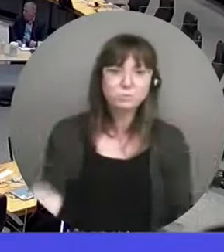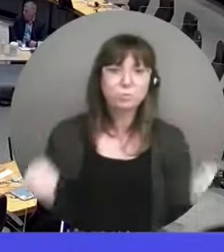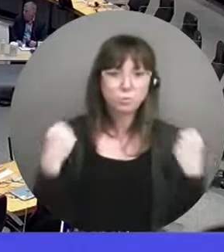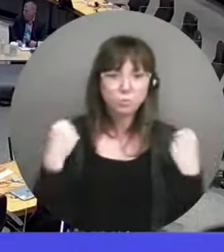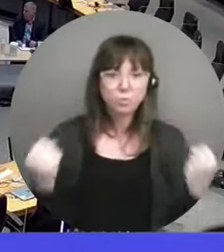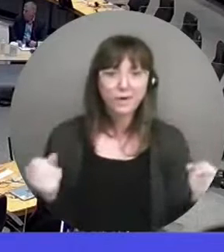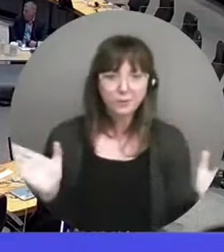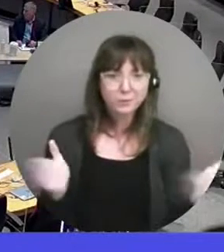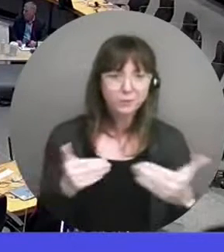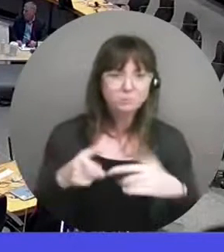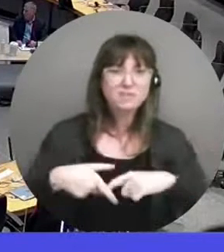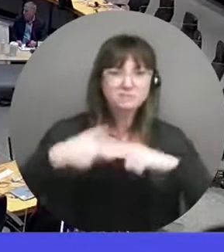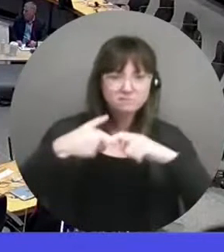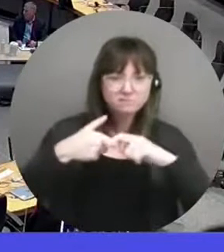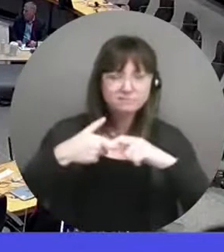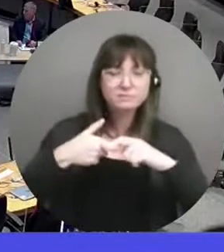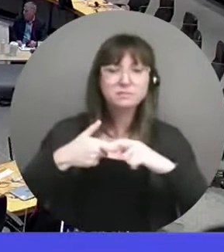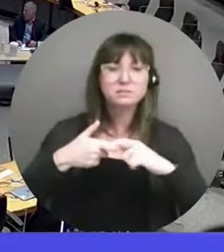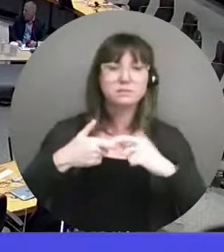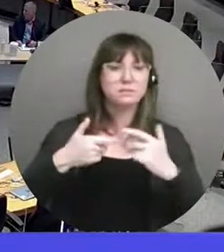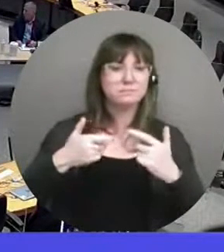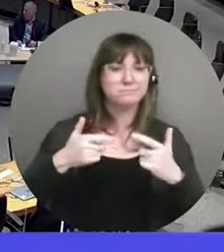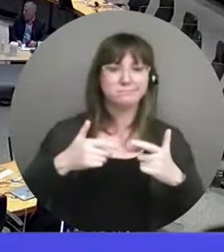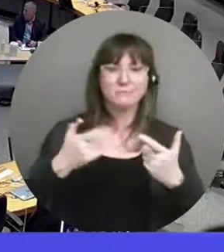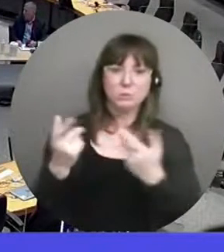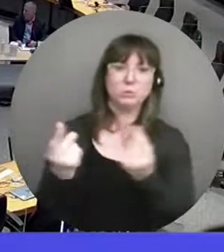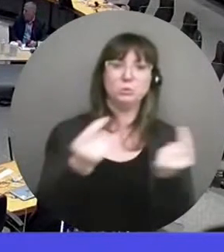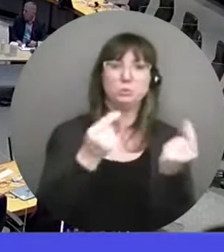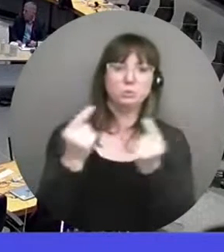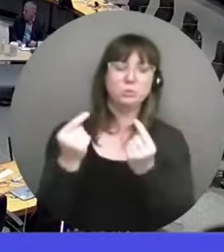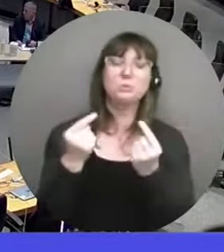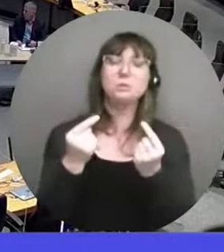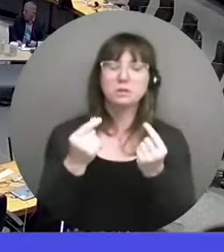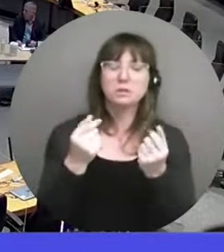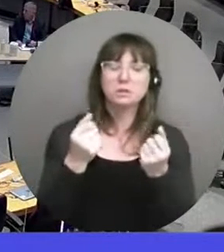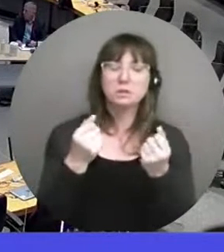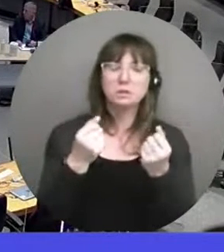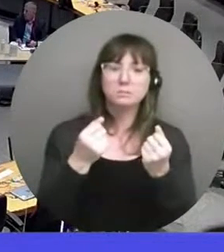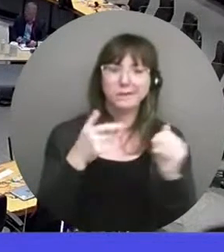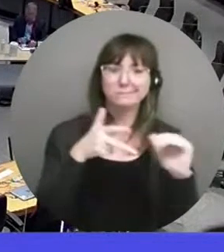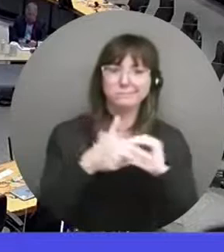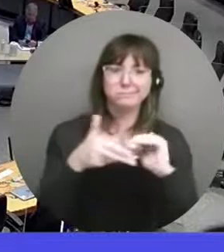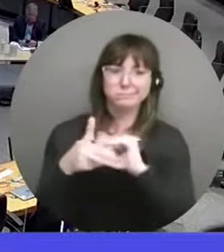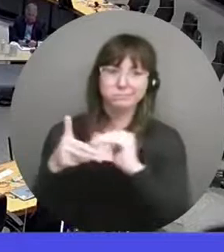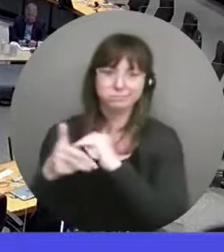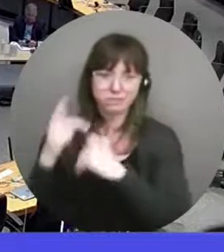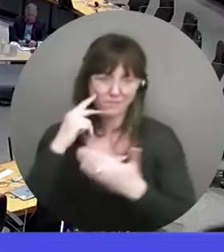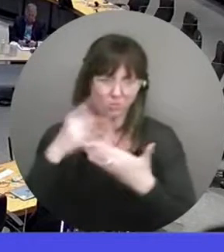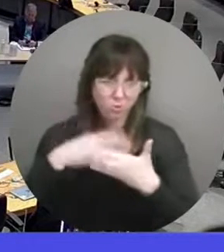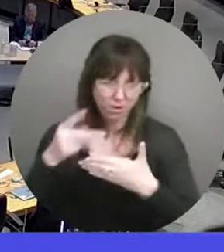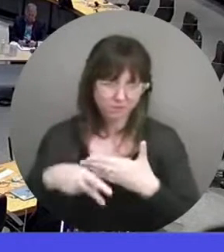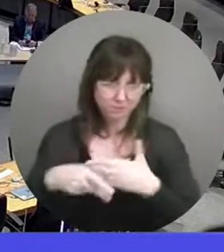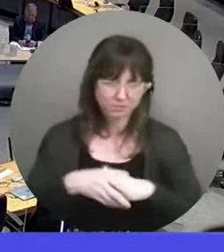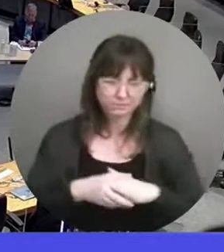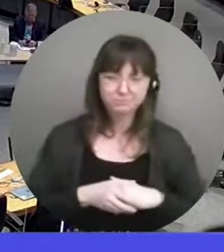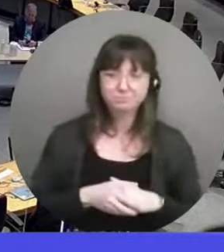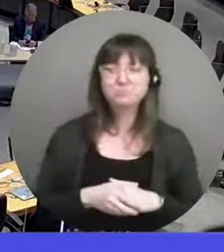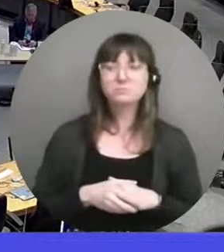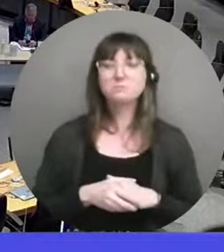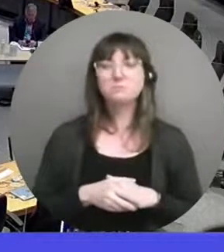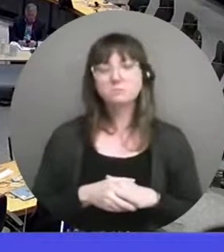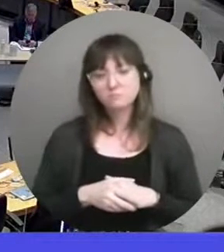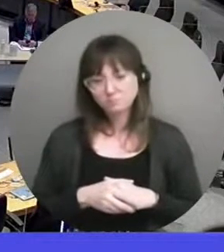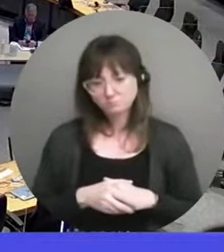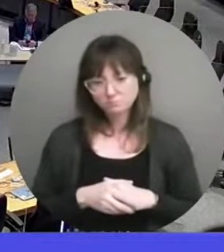we reduced the level of activity in many programming lines. As we